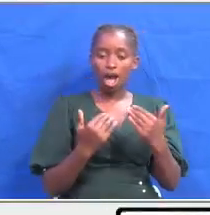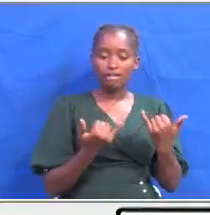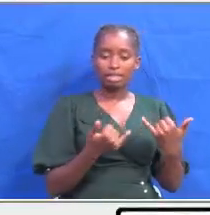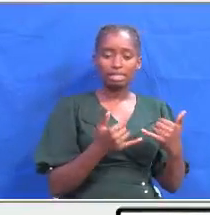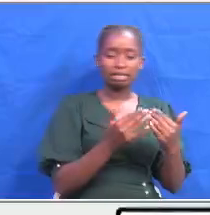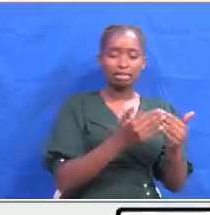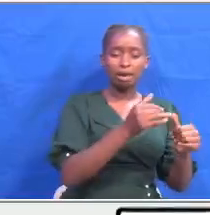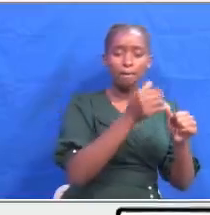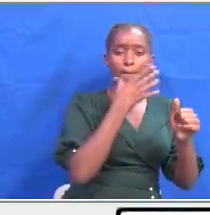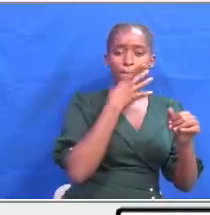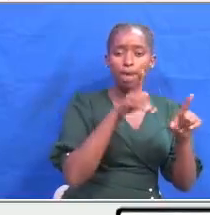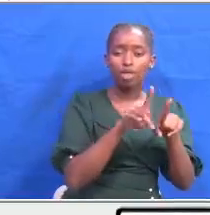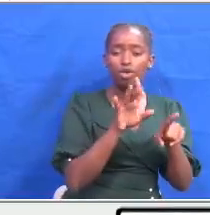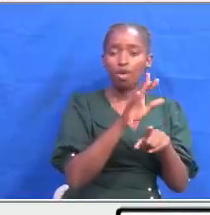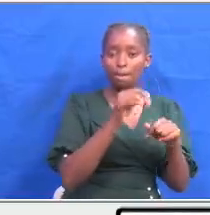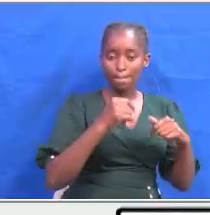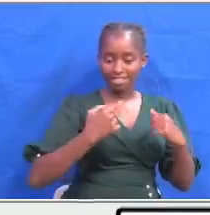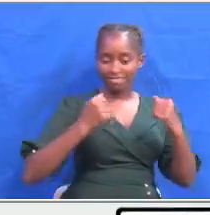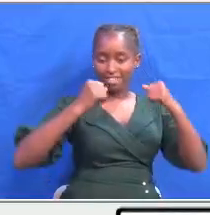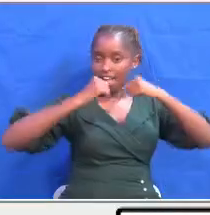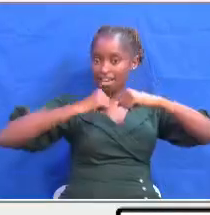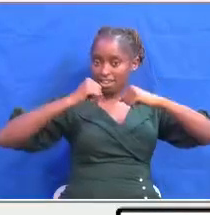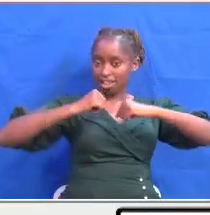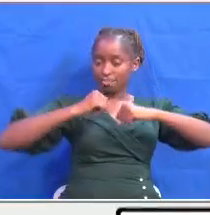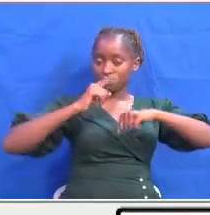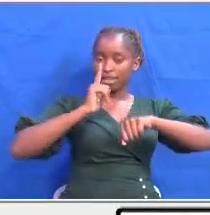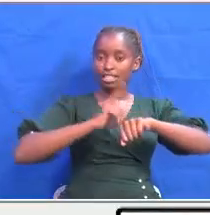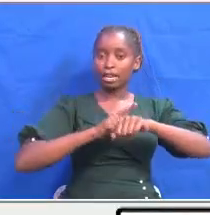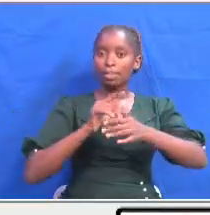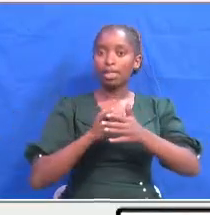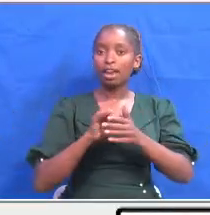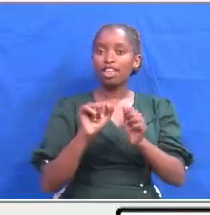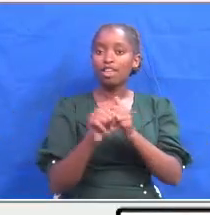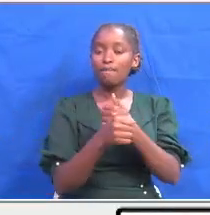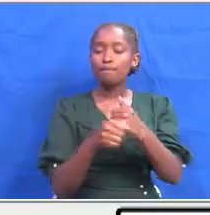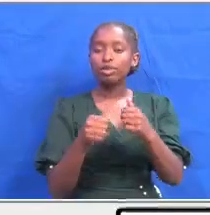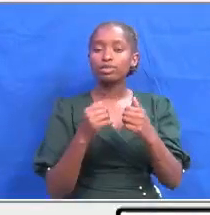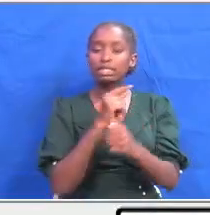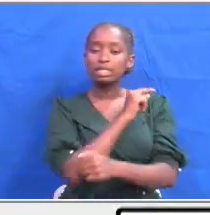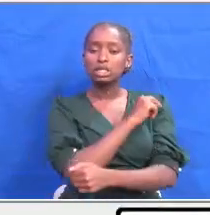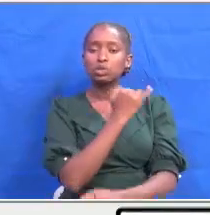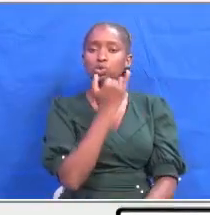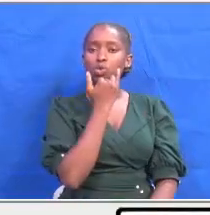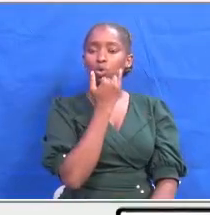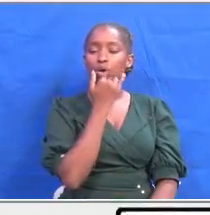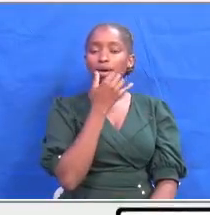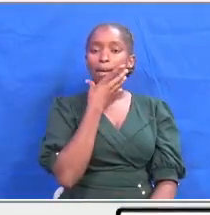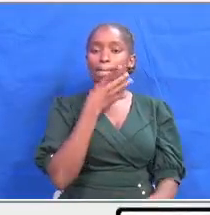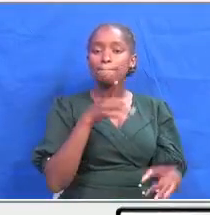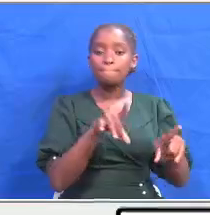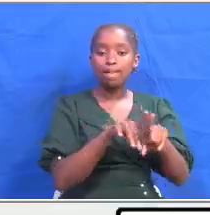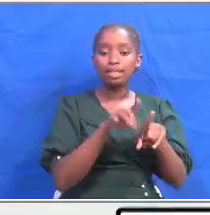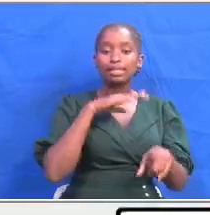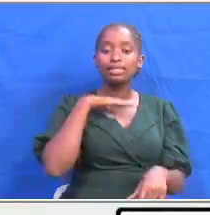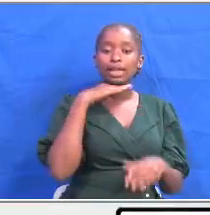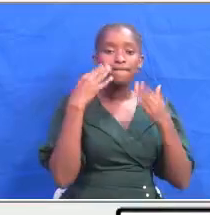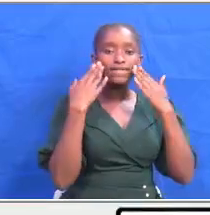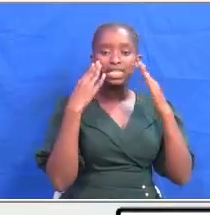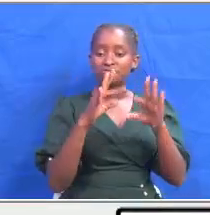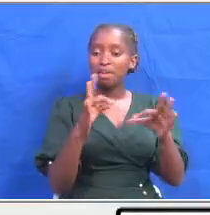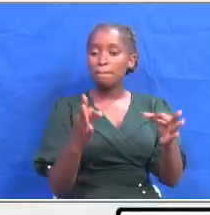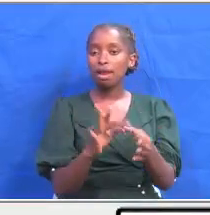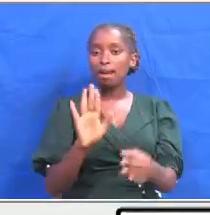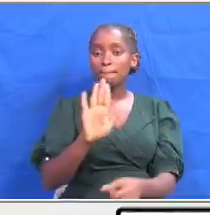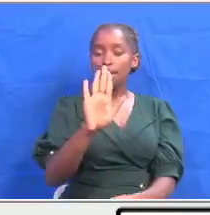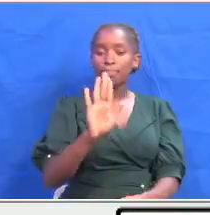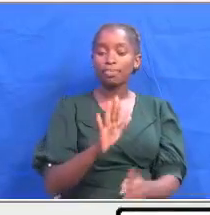And I am totally agreeable when it comes to, you cannot mishandle your late brother's family mm-hmm. and actually